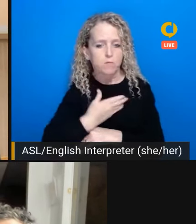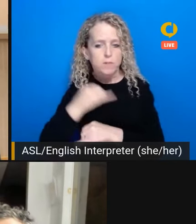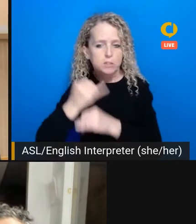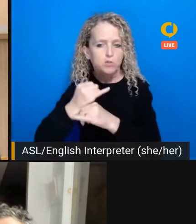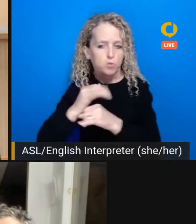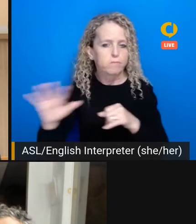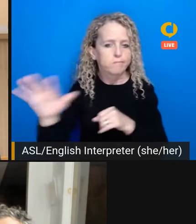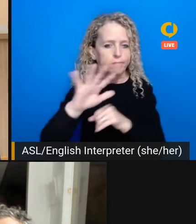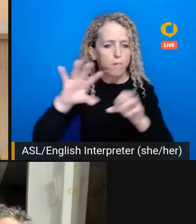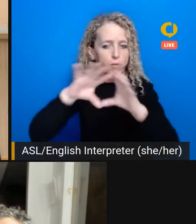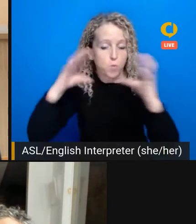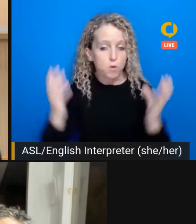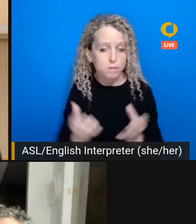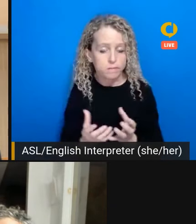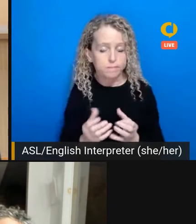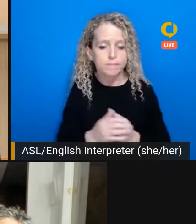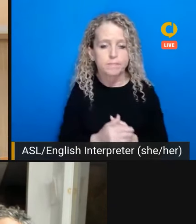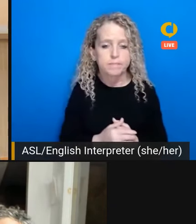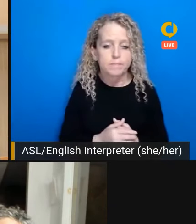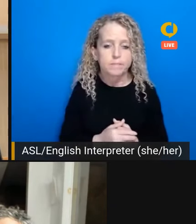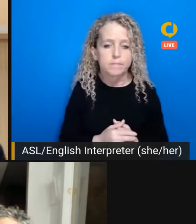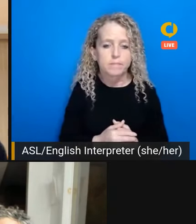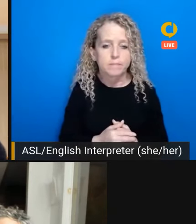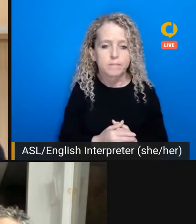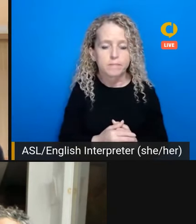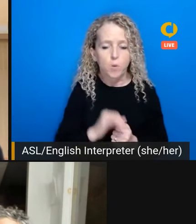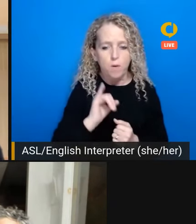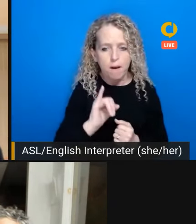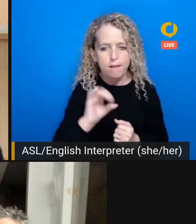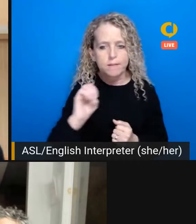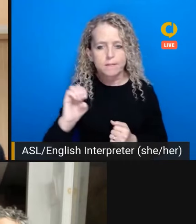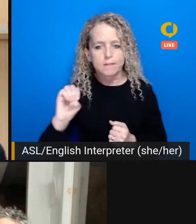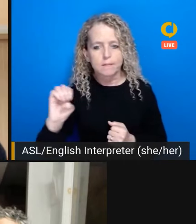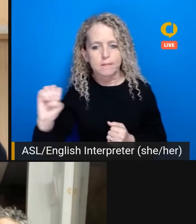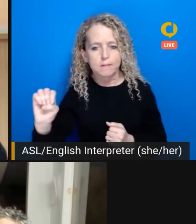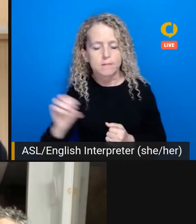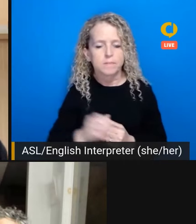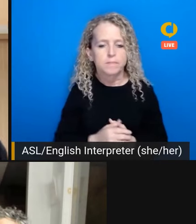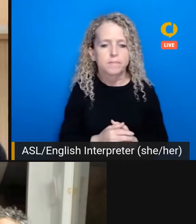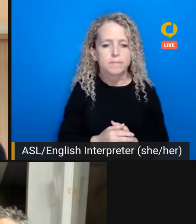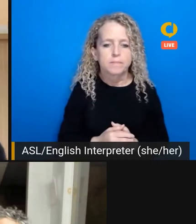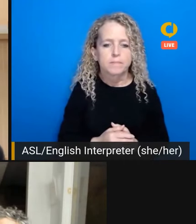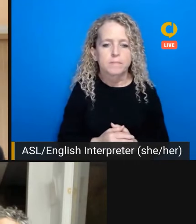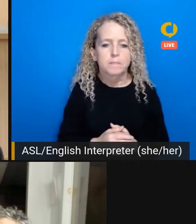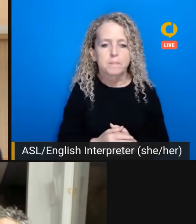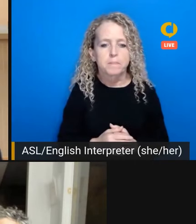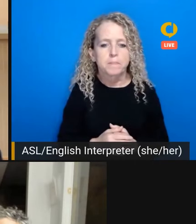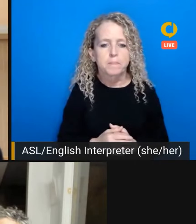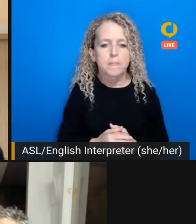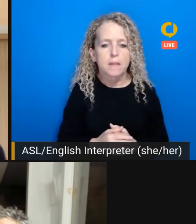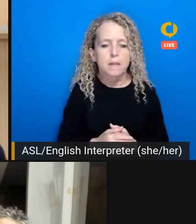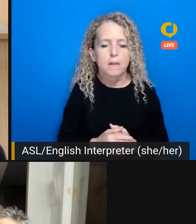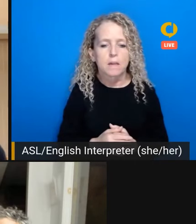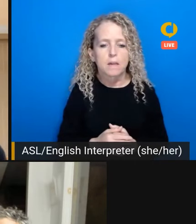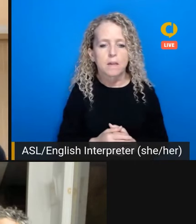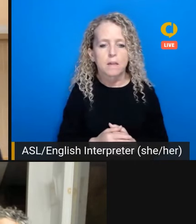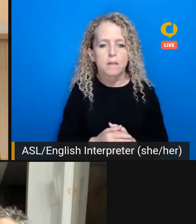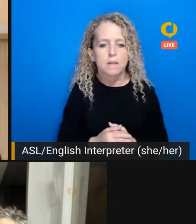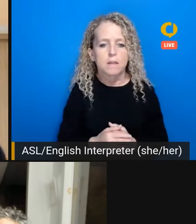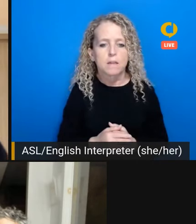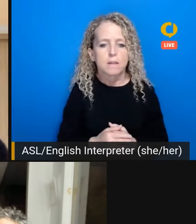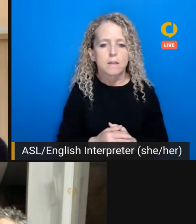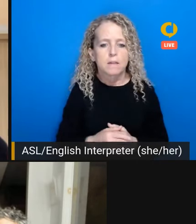This is initiative is called, it's a global initiative, and it's called Ethics of Autonomous